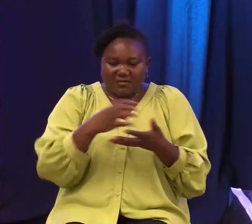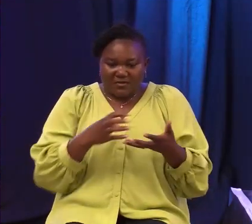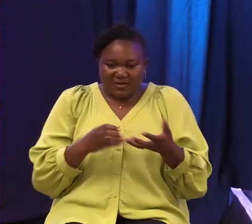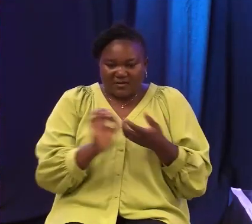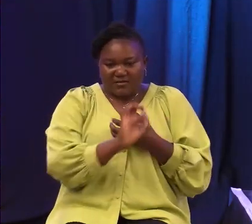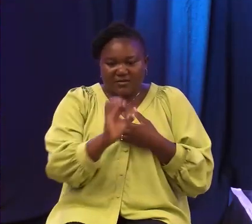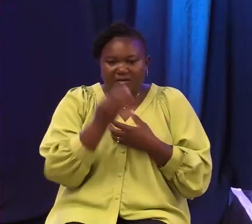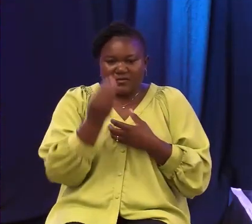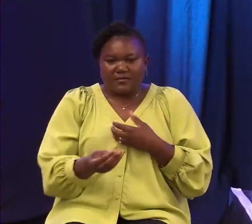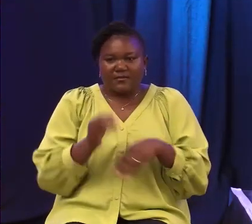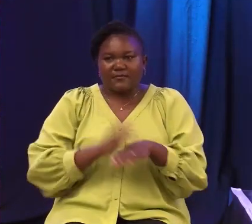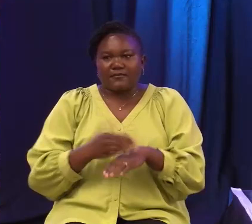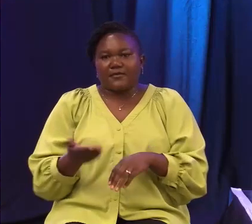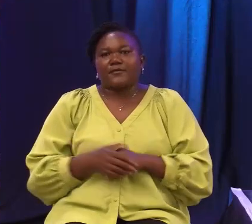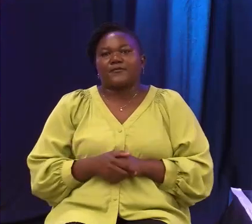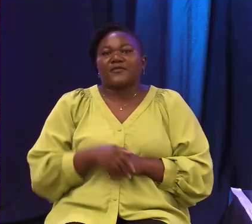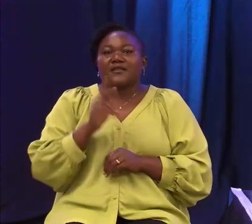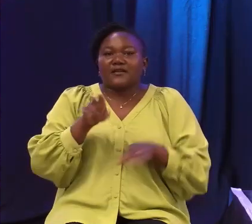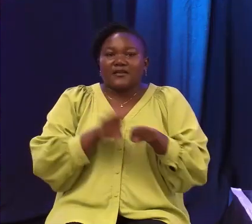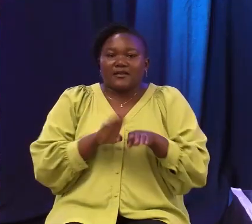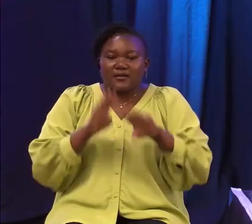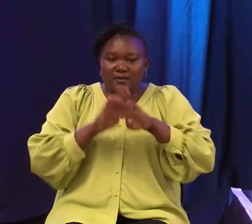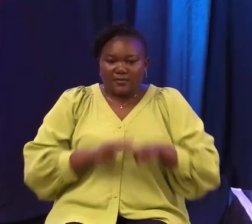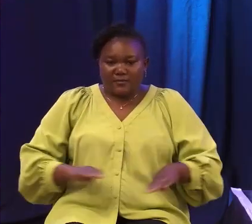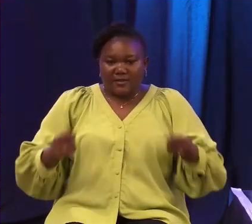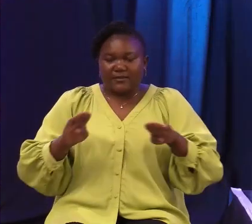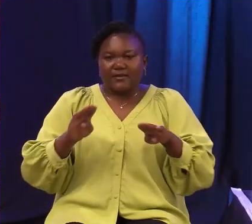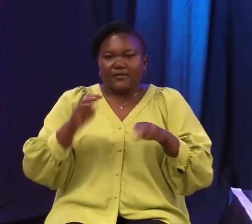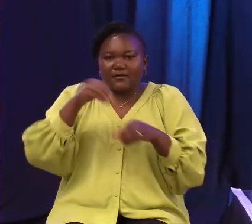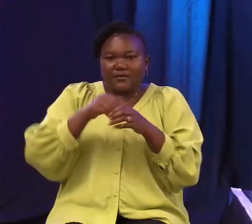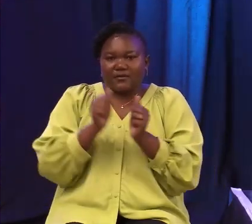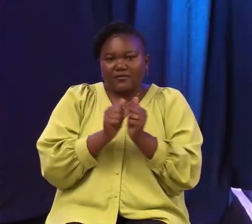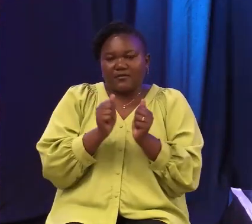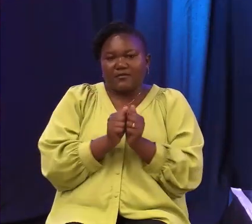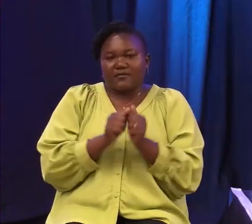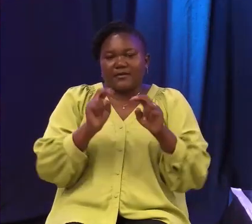behavior, and I would also say the peace and the stability of the nation.